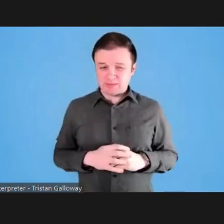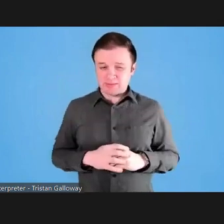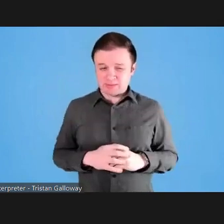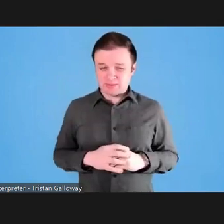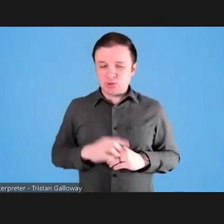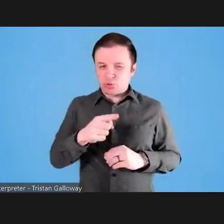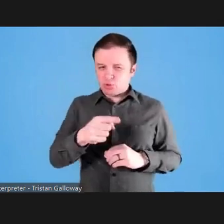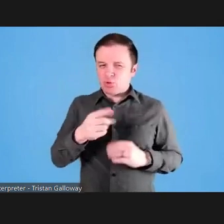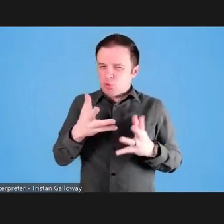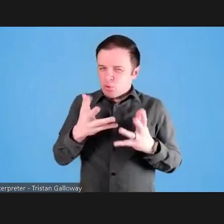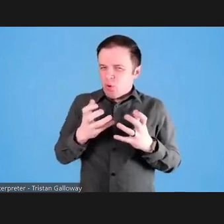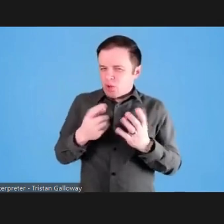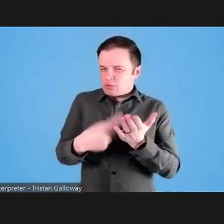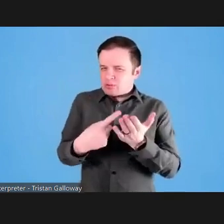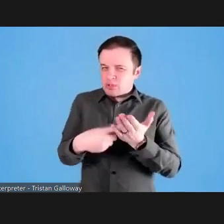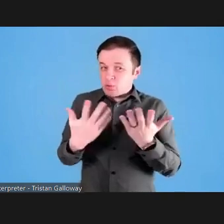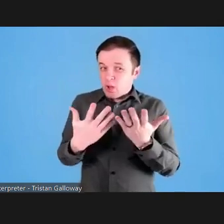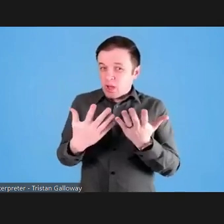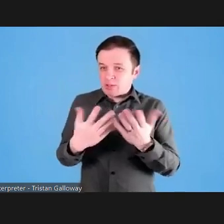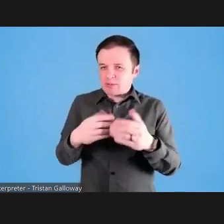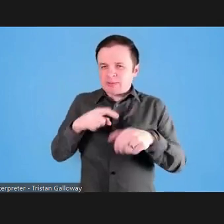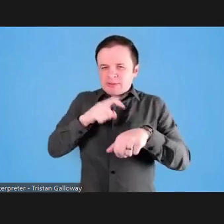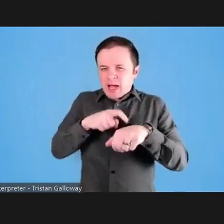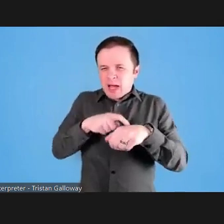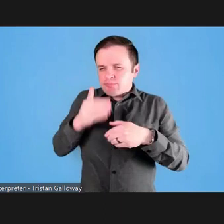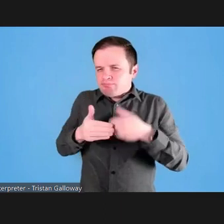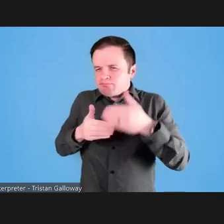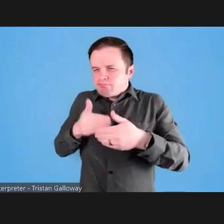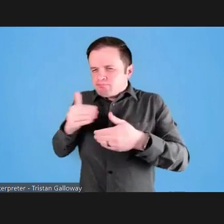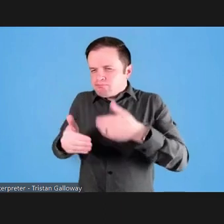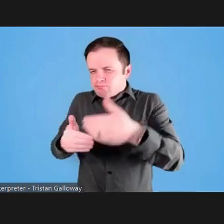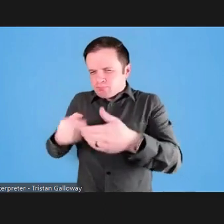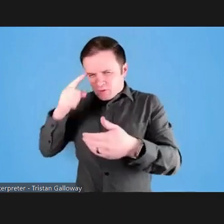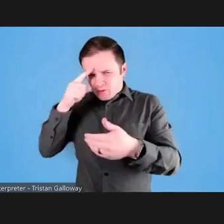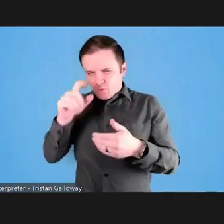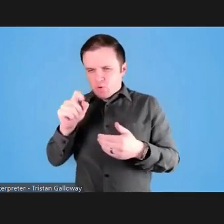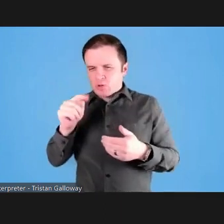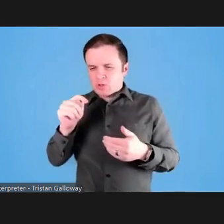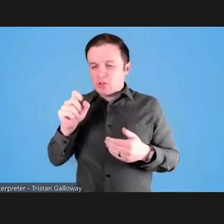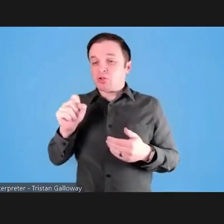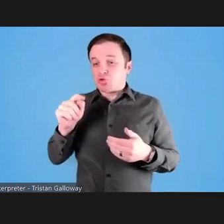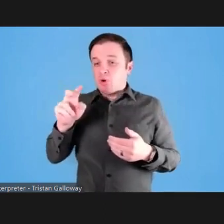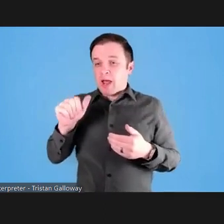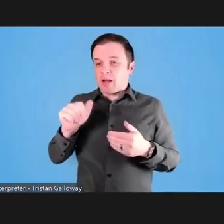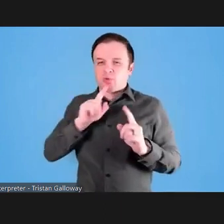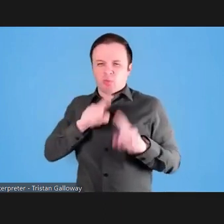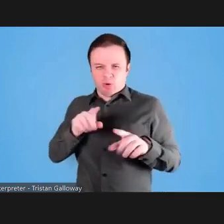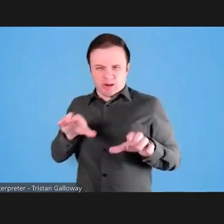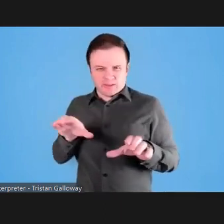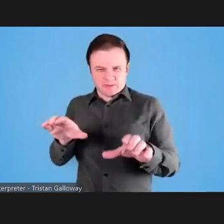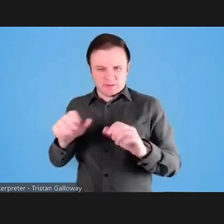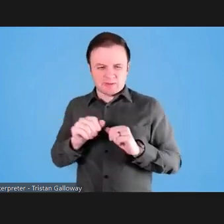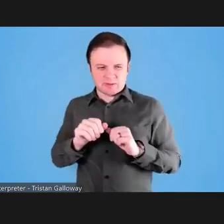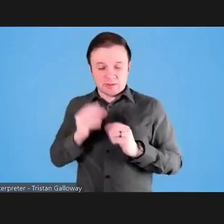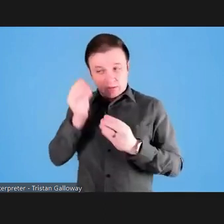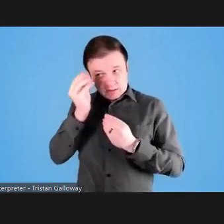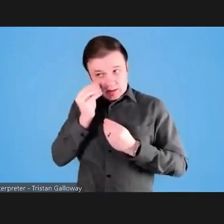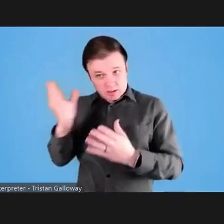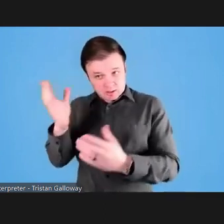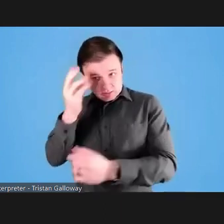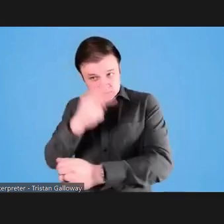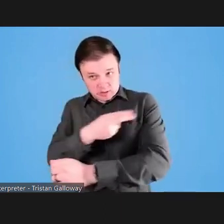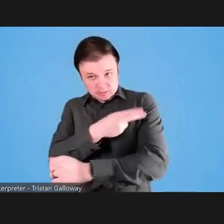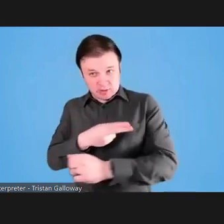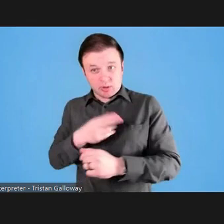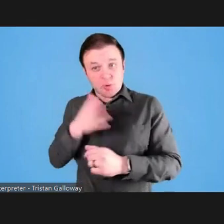you'll want to discuss a timeline for conducting the strata reporting activities, letting the hospital know that an email will be